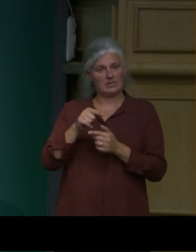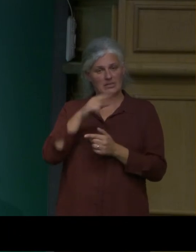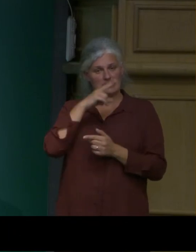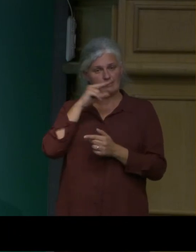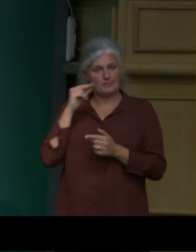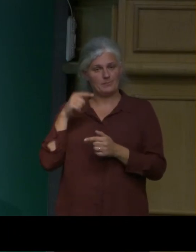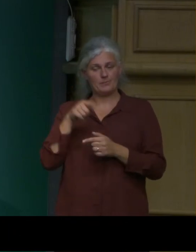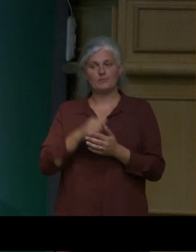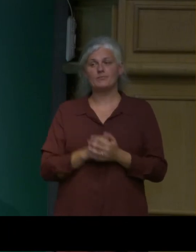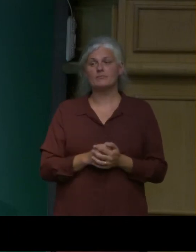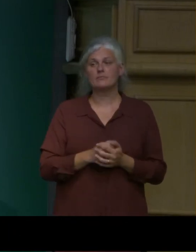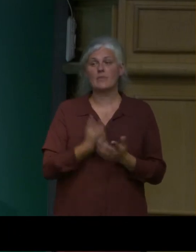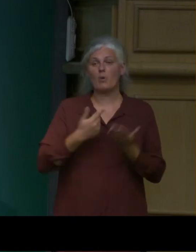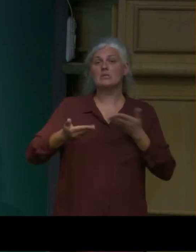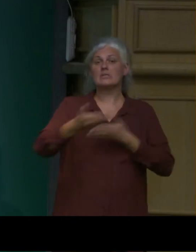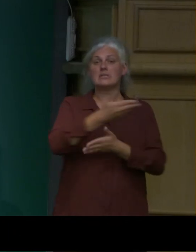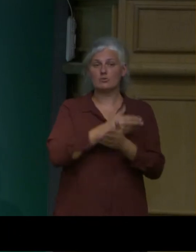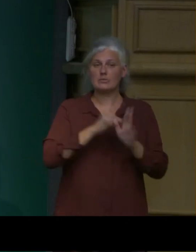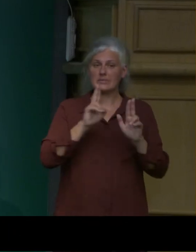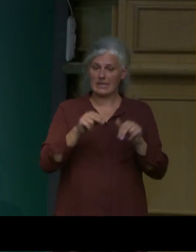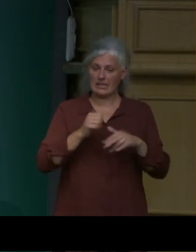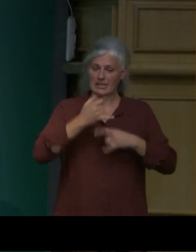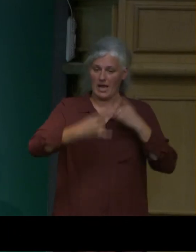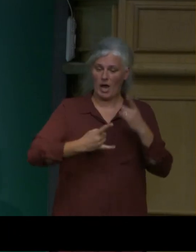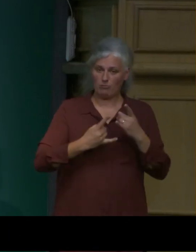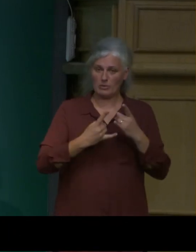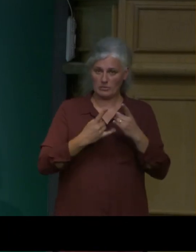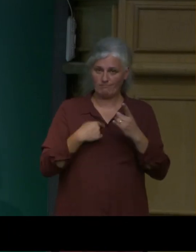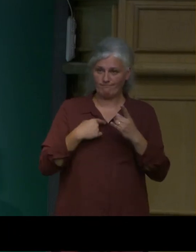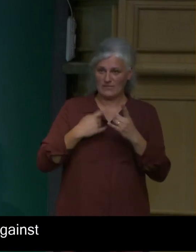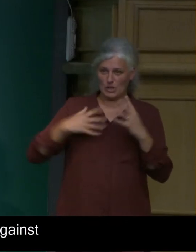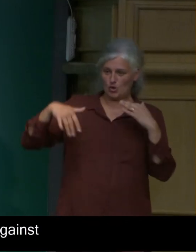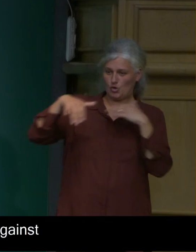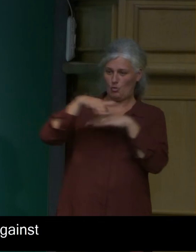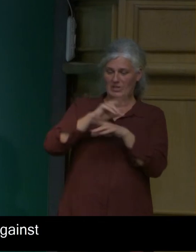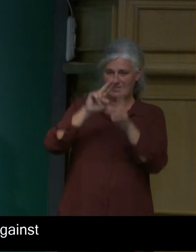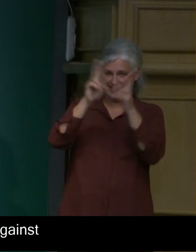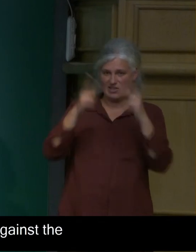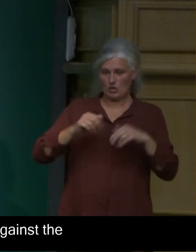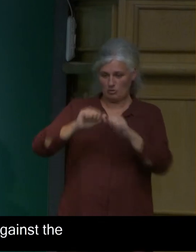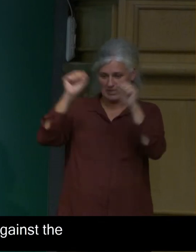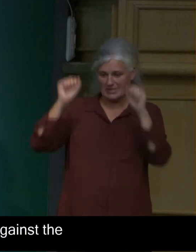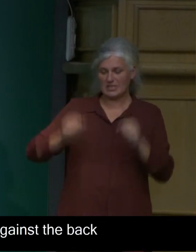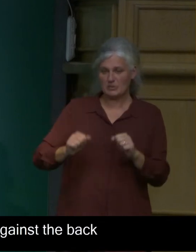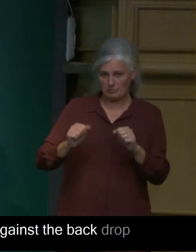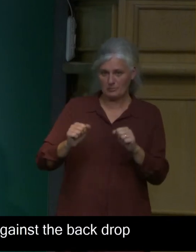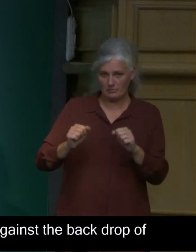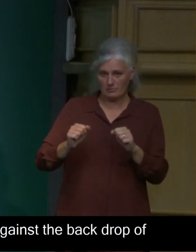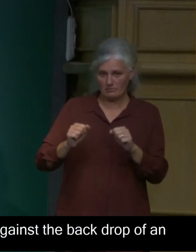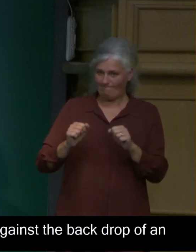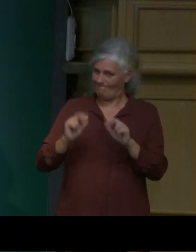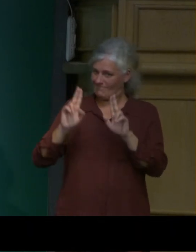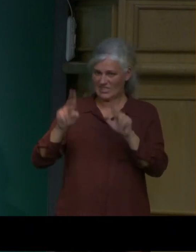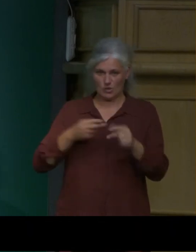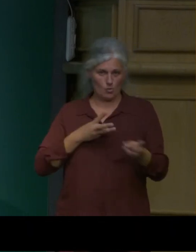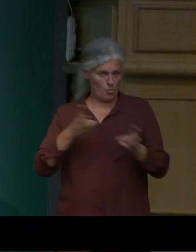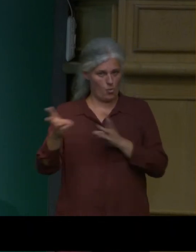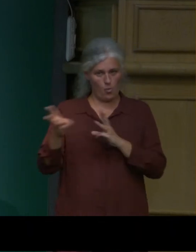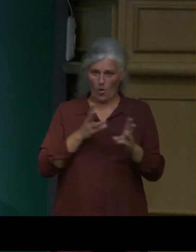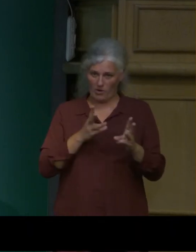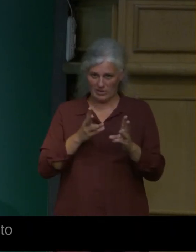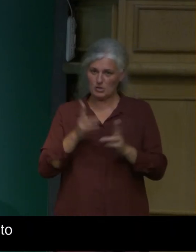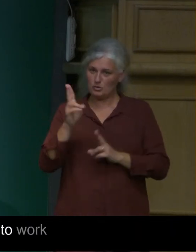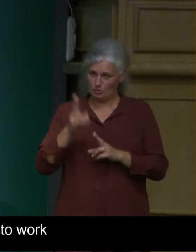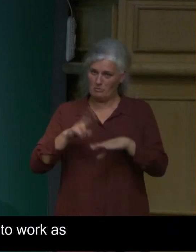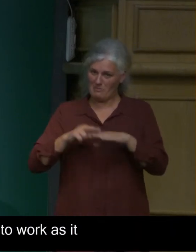our discussions here are taking place against the backdrop of an international system that has been unable to work as it